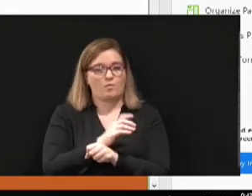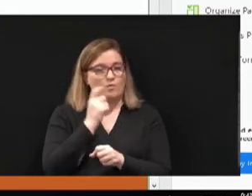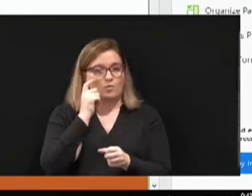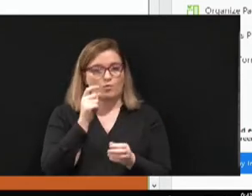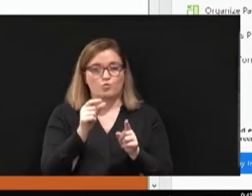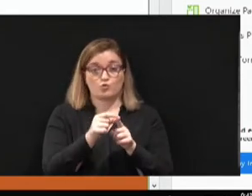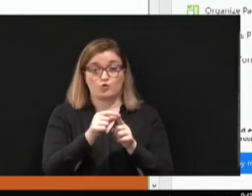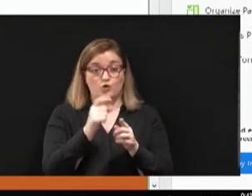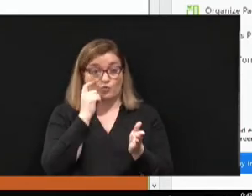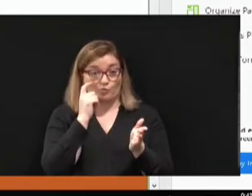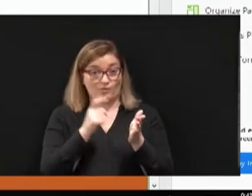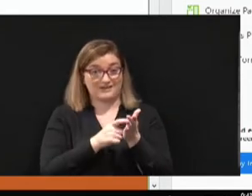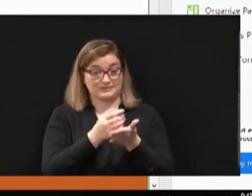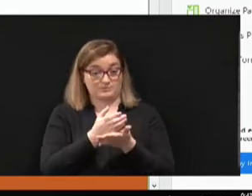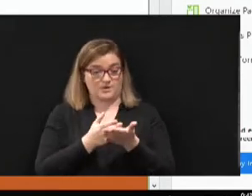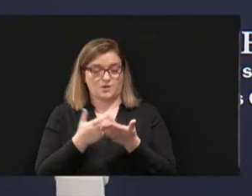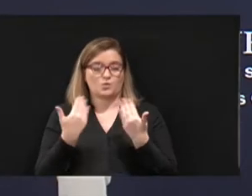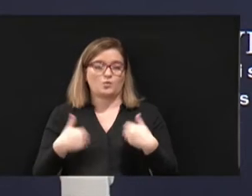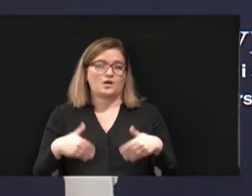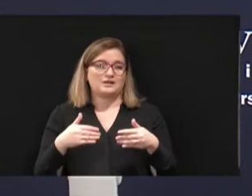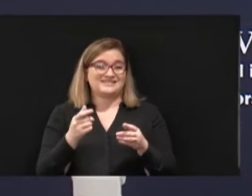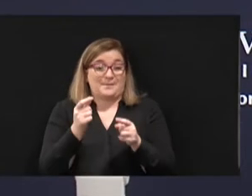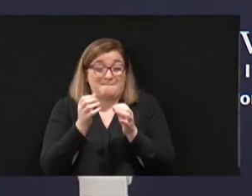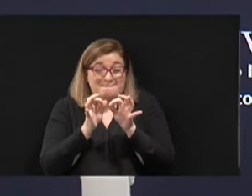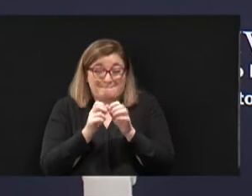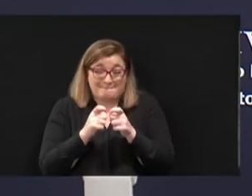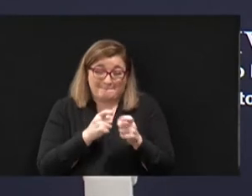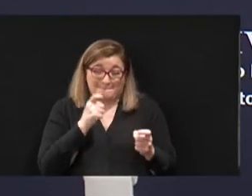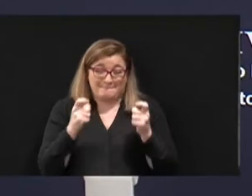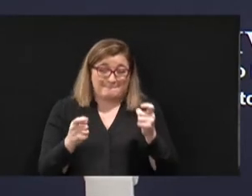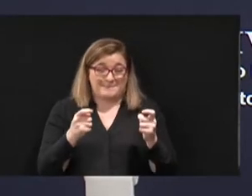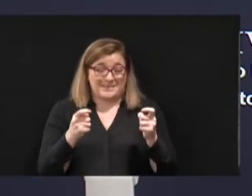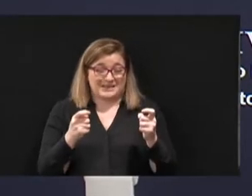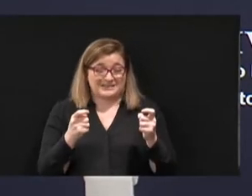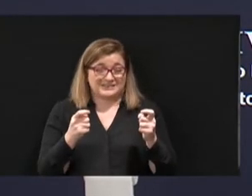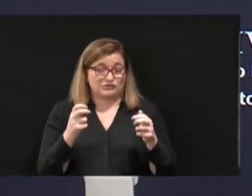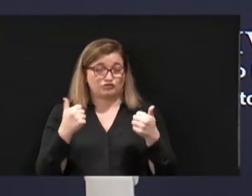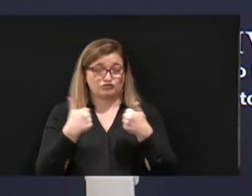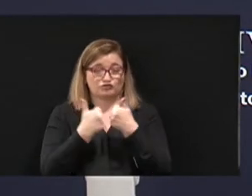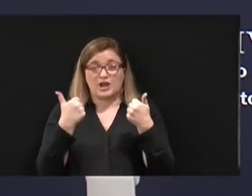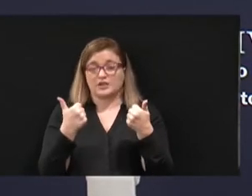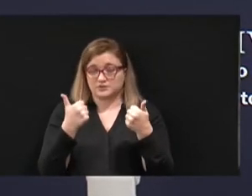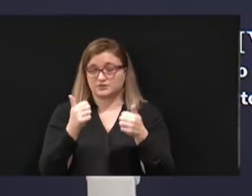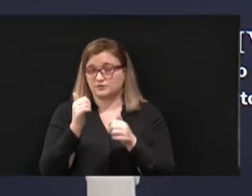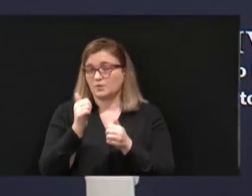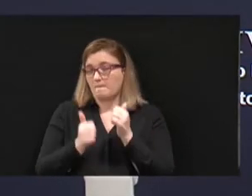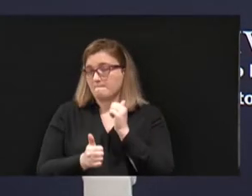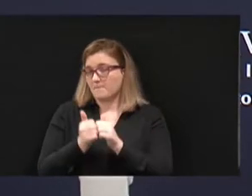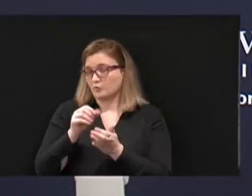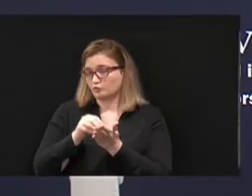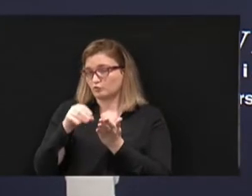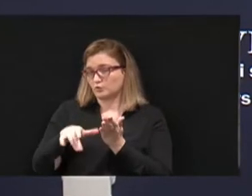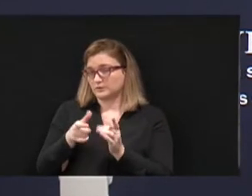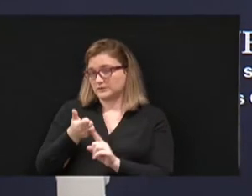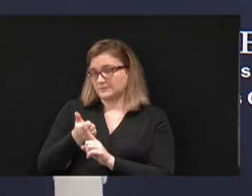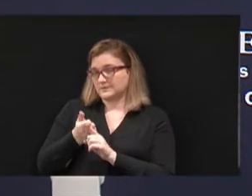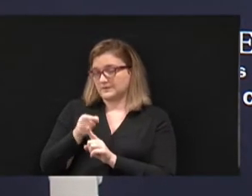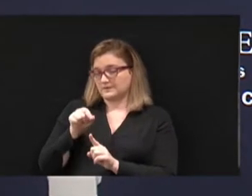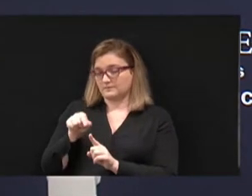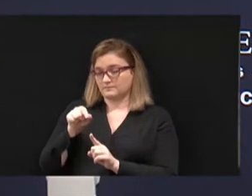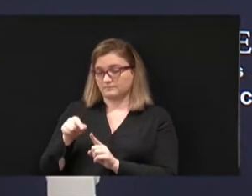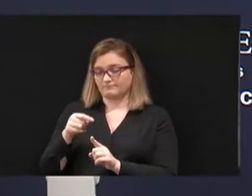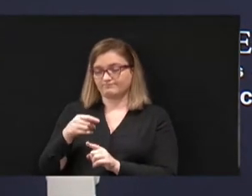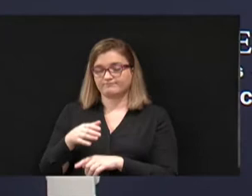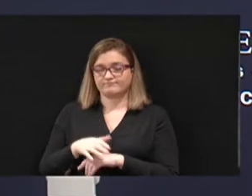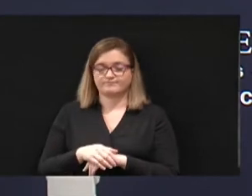for most kids is the biggest stumbling block for them learning to read. I have a definition of